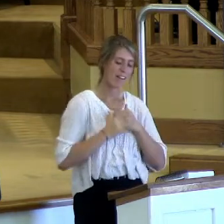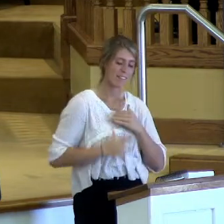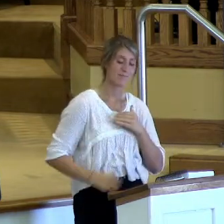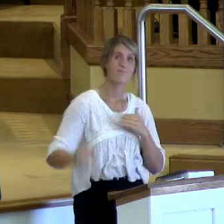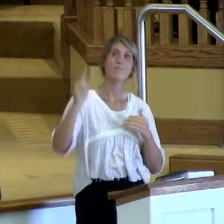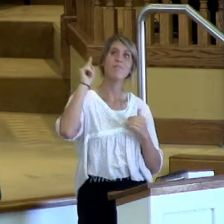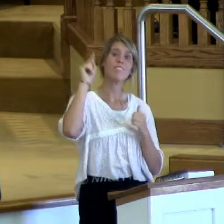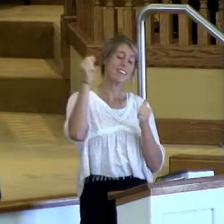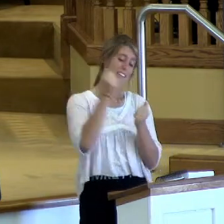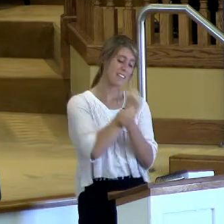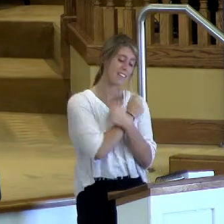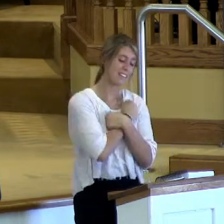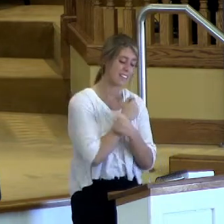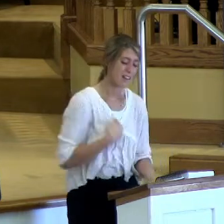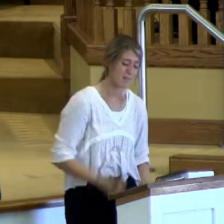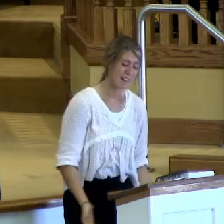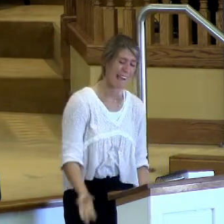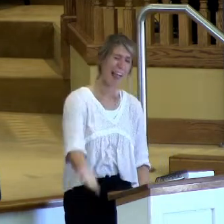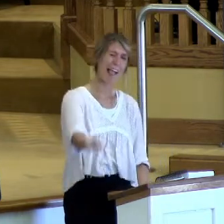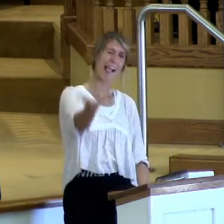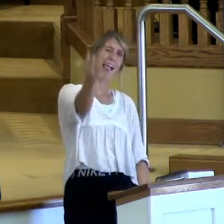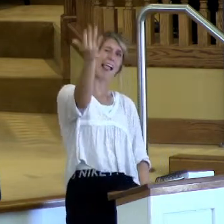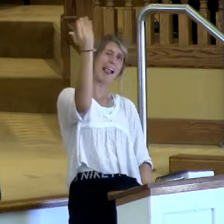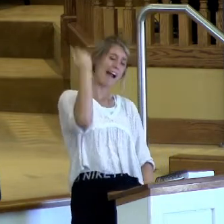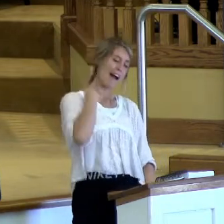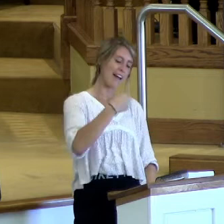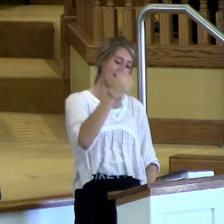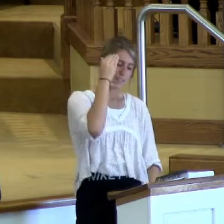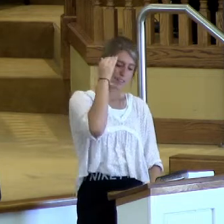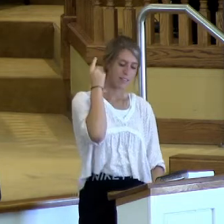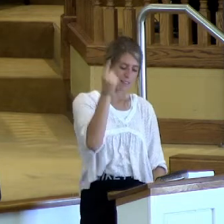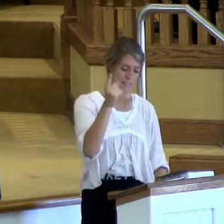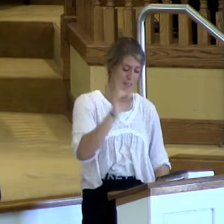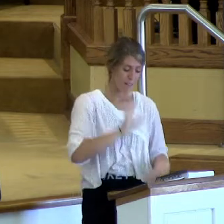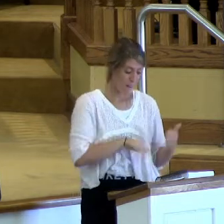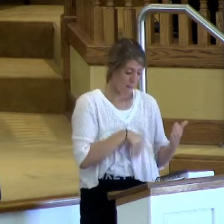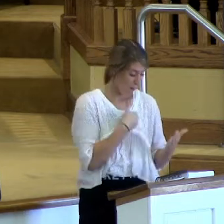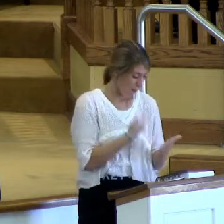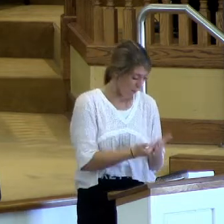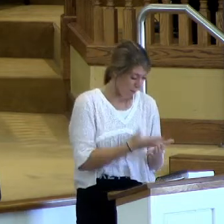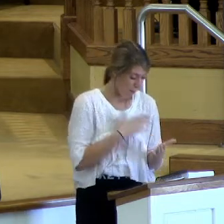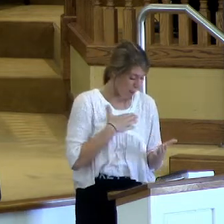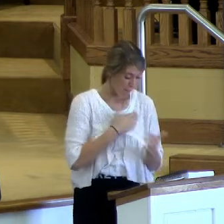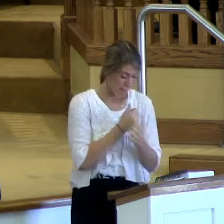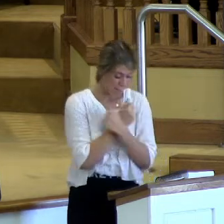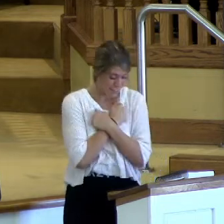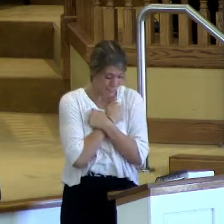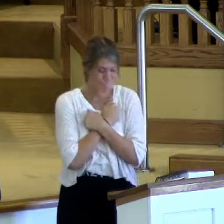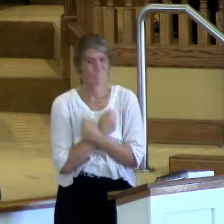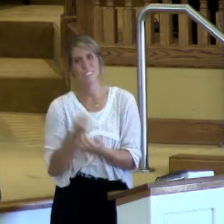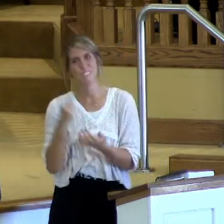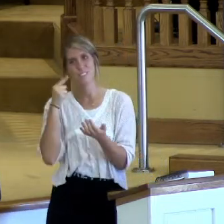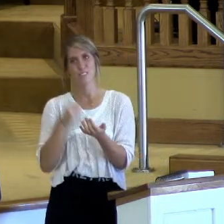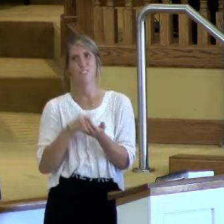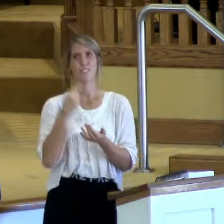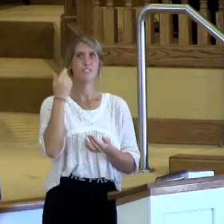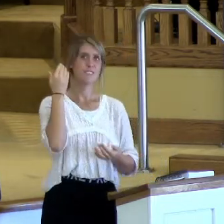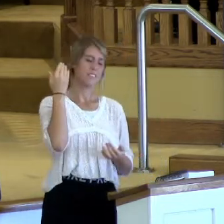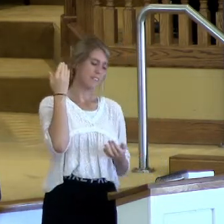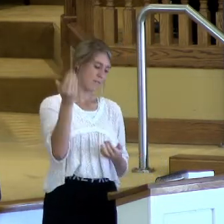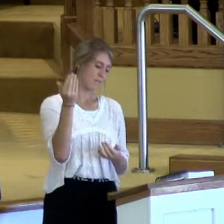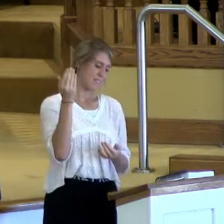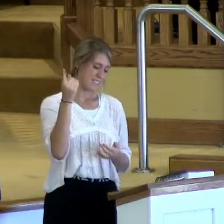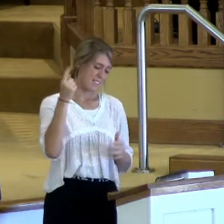redeeming blood. He loved me ere I knew him, and all my love is